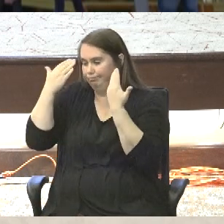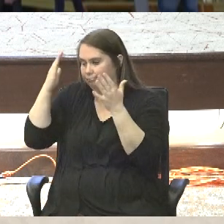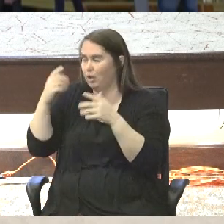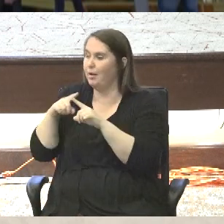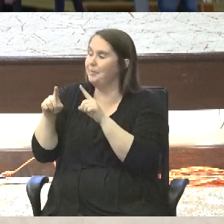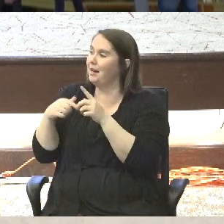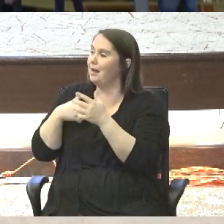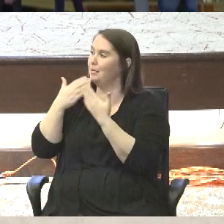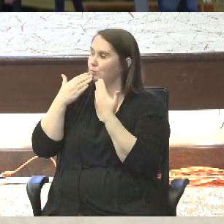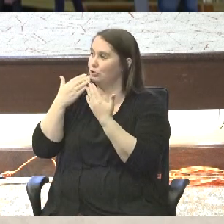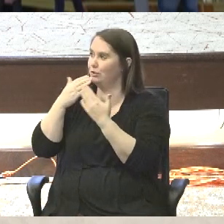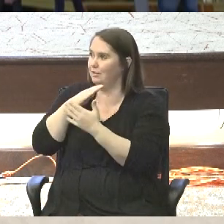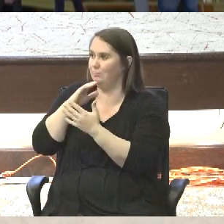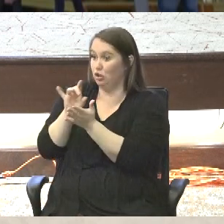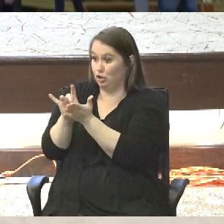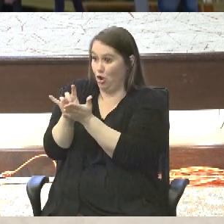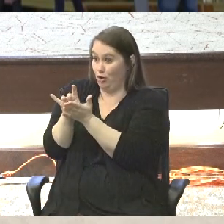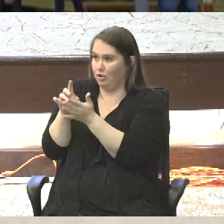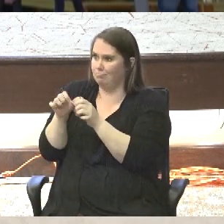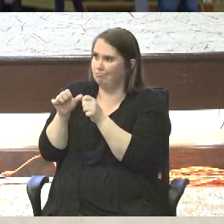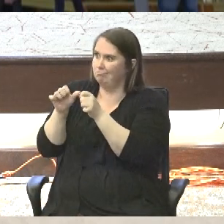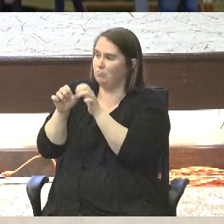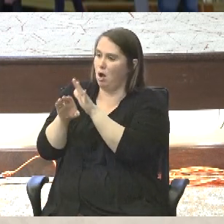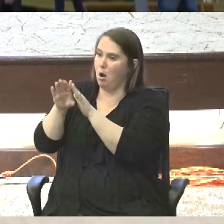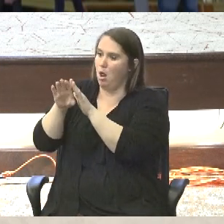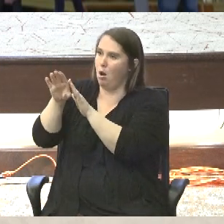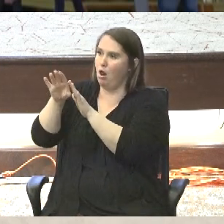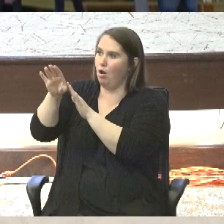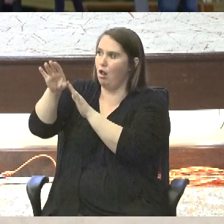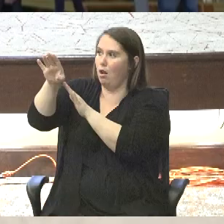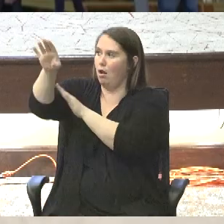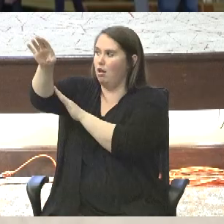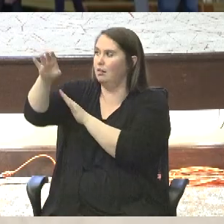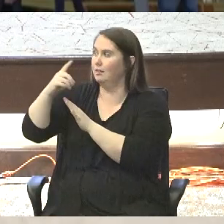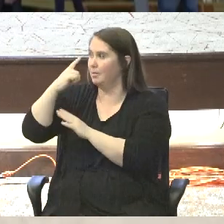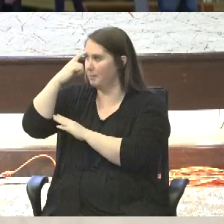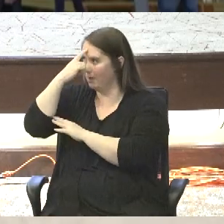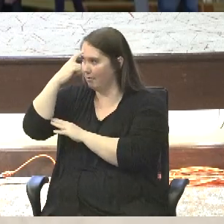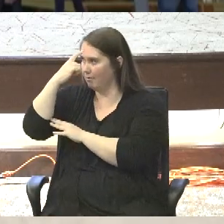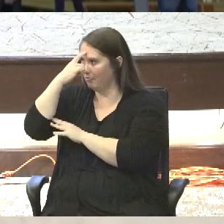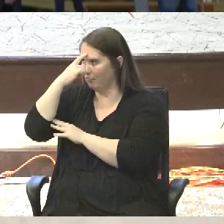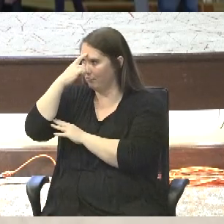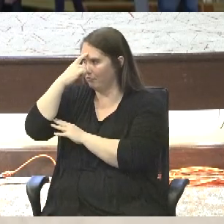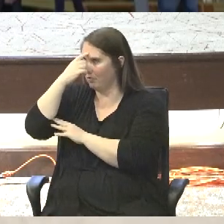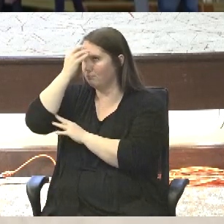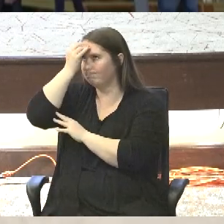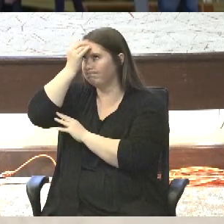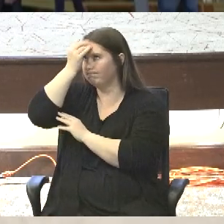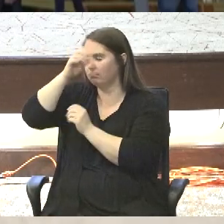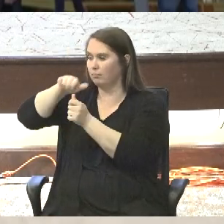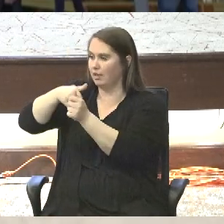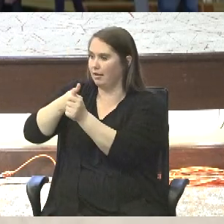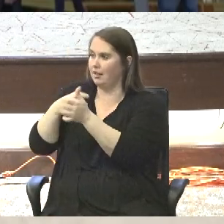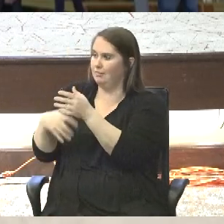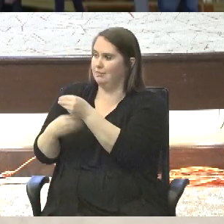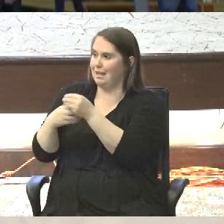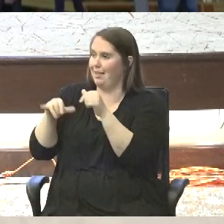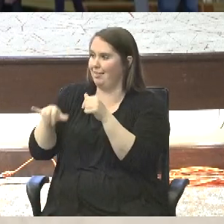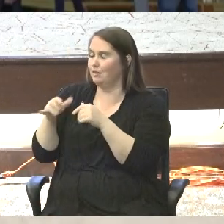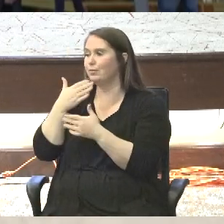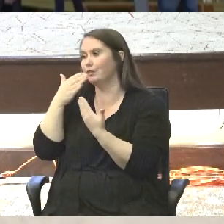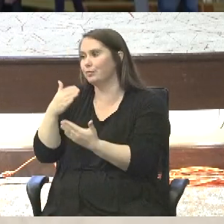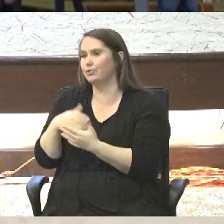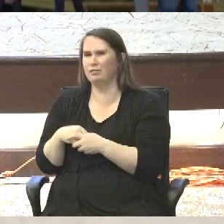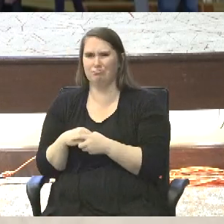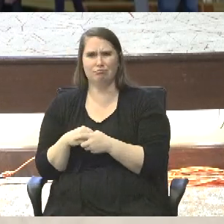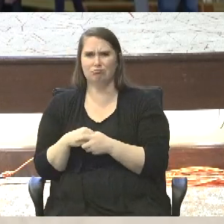appreciate, as soccer continues to rise in our community, the mindfulness of kind of programming that into these various parks. So thank you. Sure,